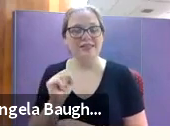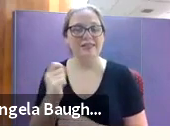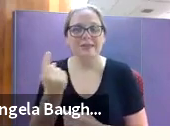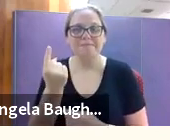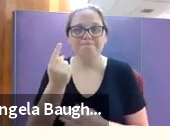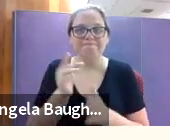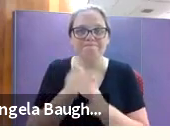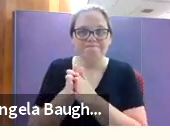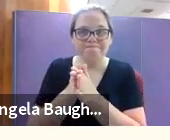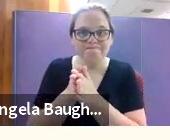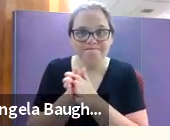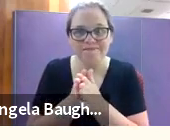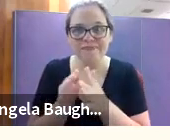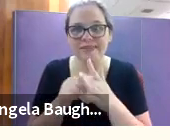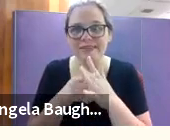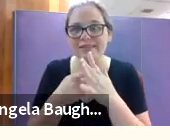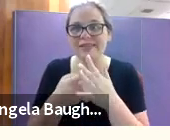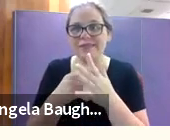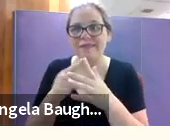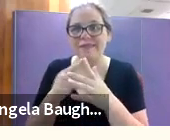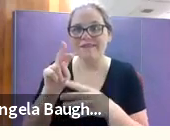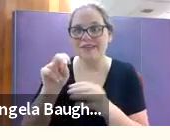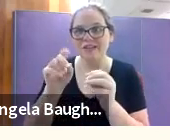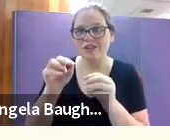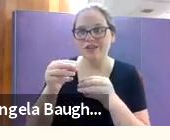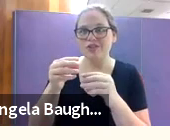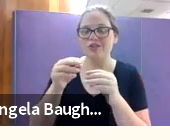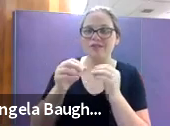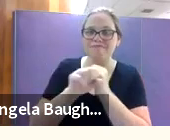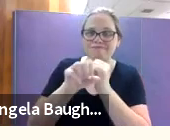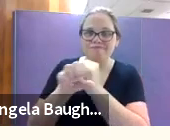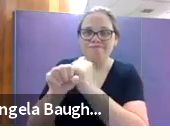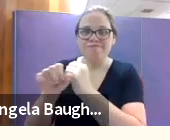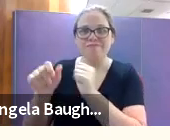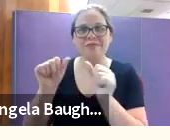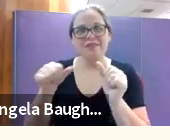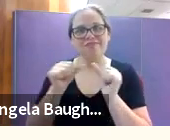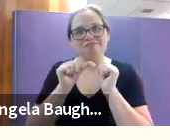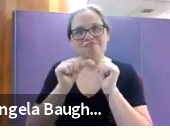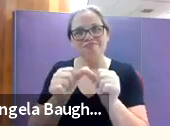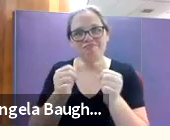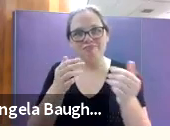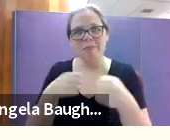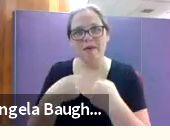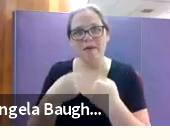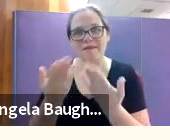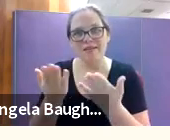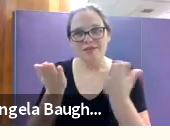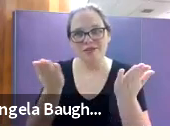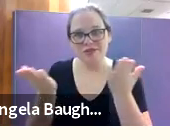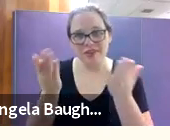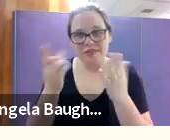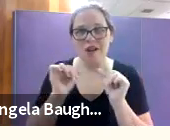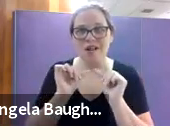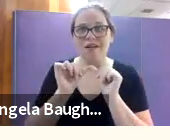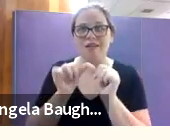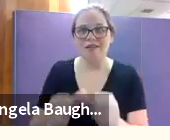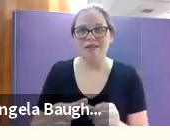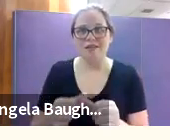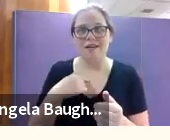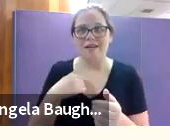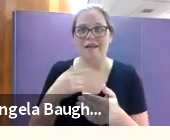to get vendors out there so we can sustain and have services for a long period of time. I've had to